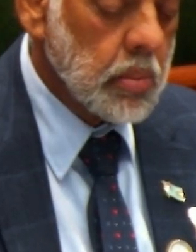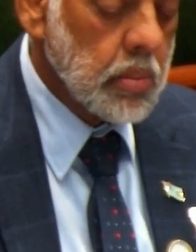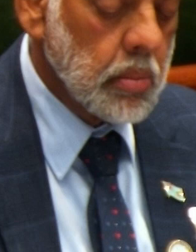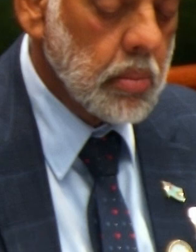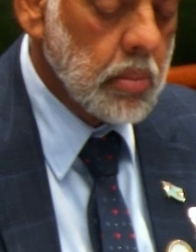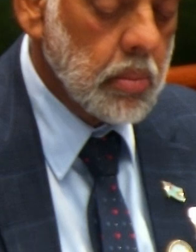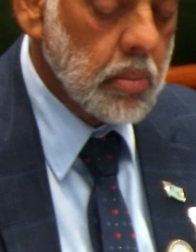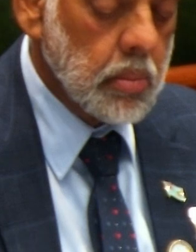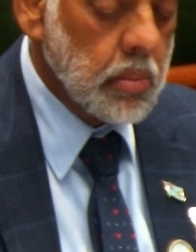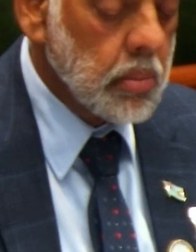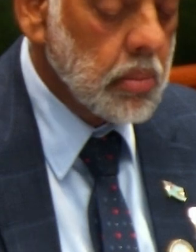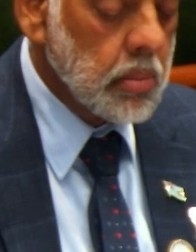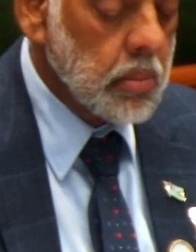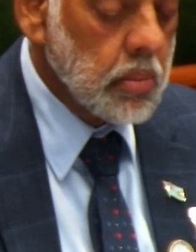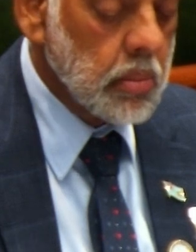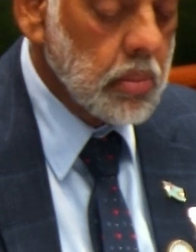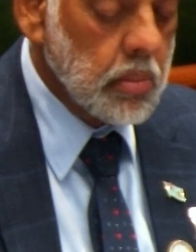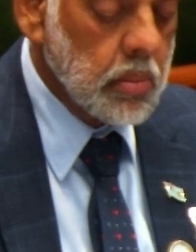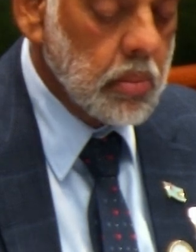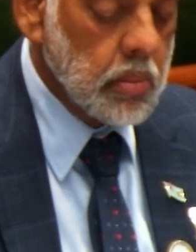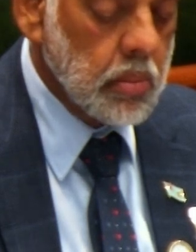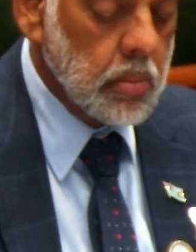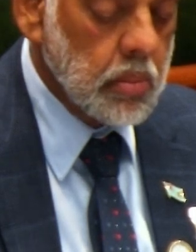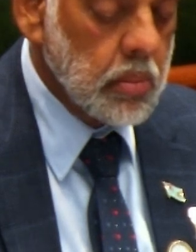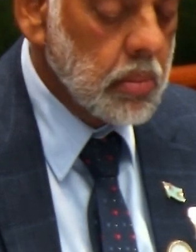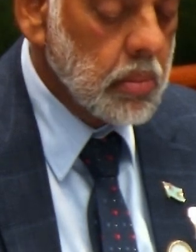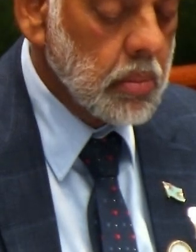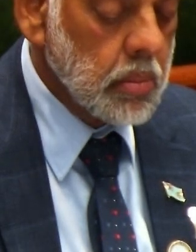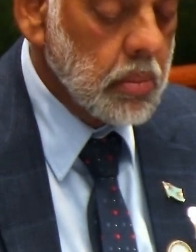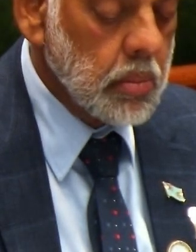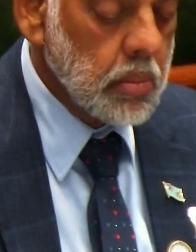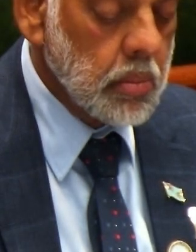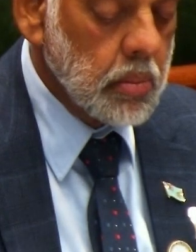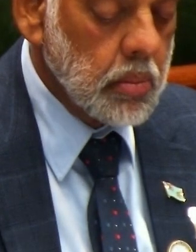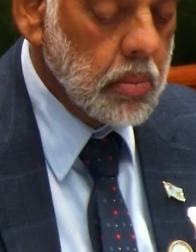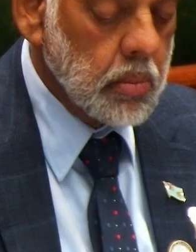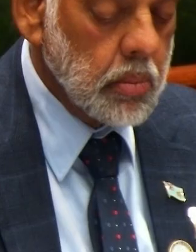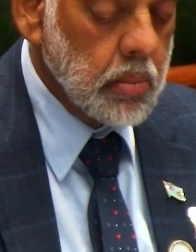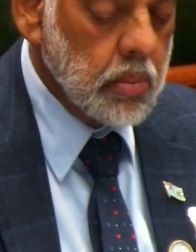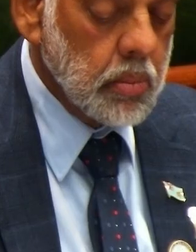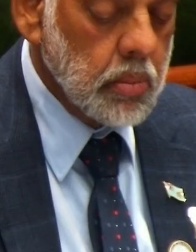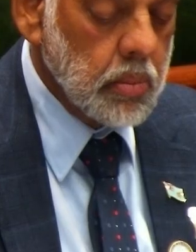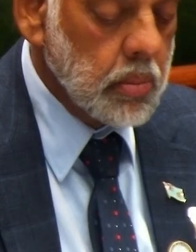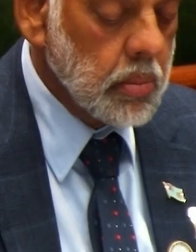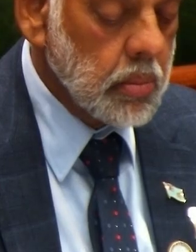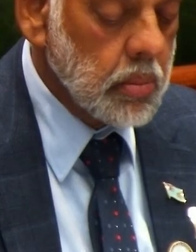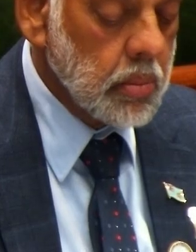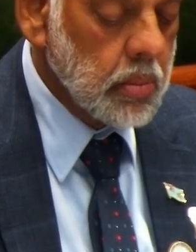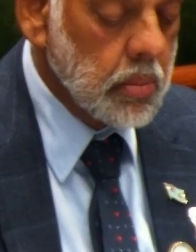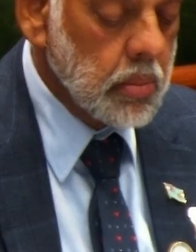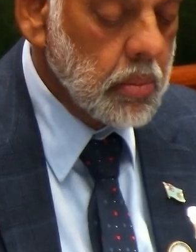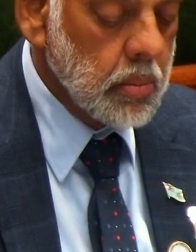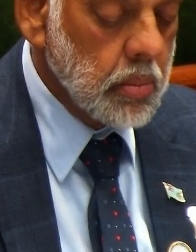is a celebration of girls as innovators, leaders, as sportswomen, and change agents in our communities.